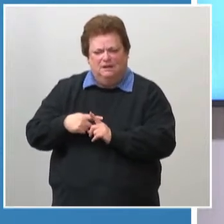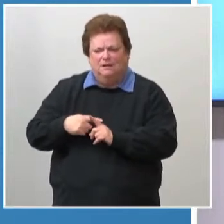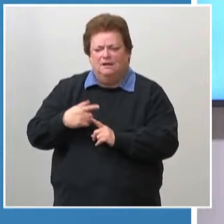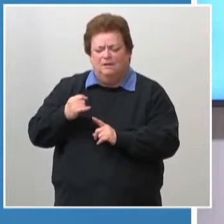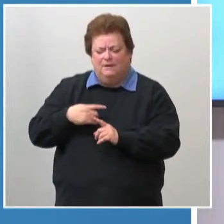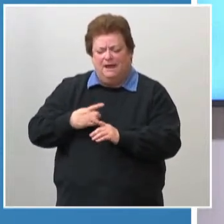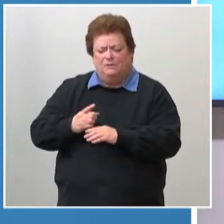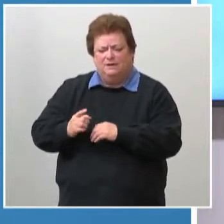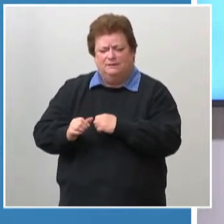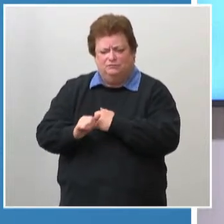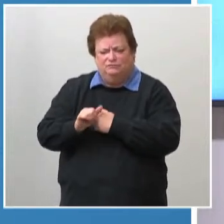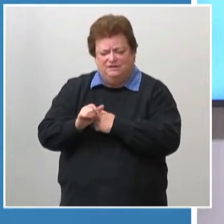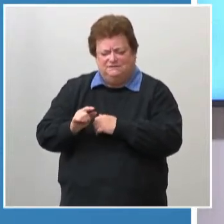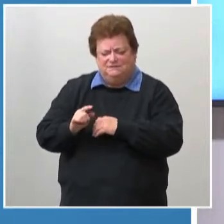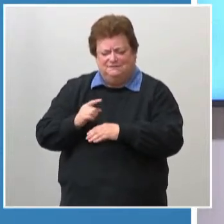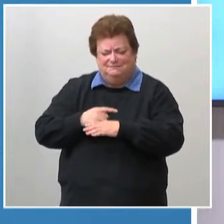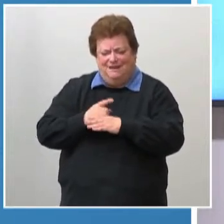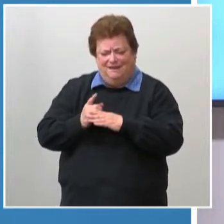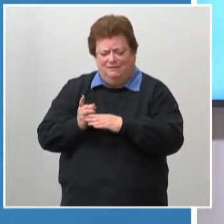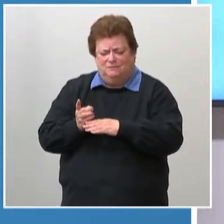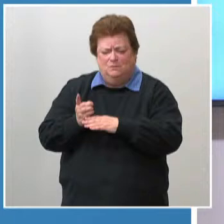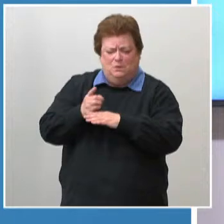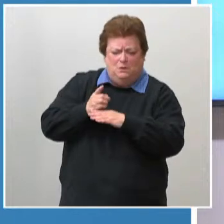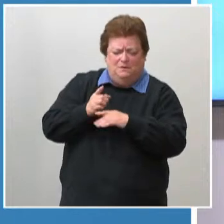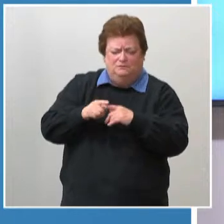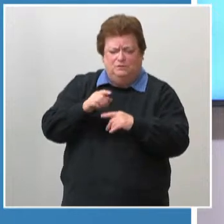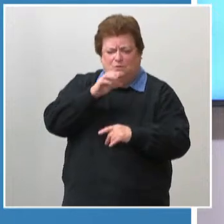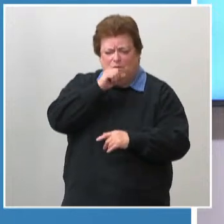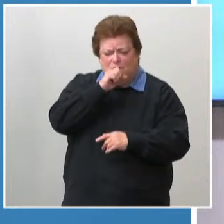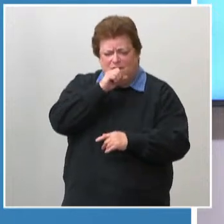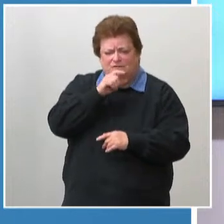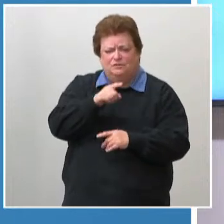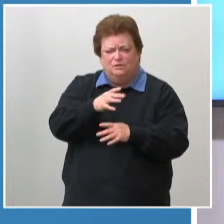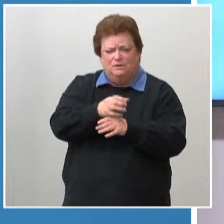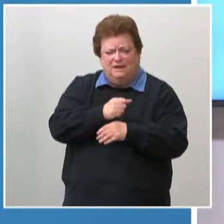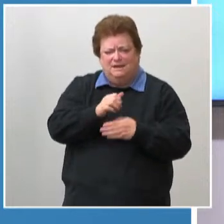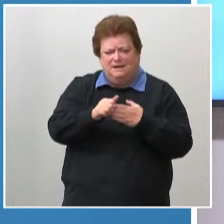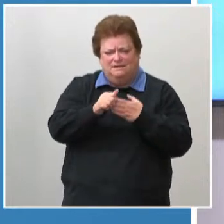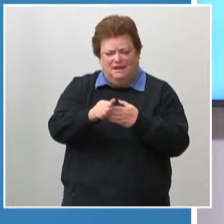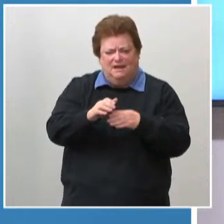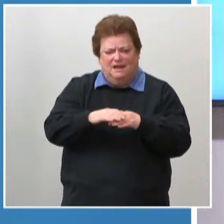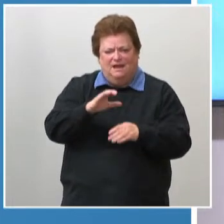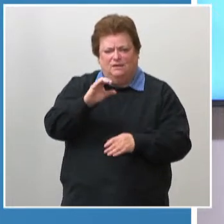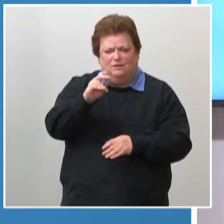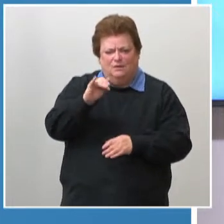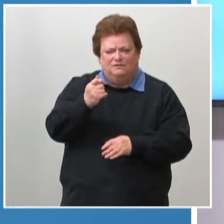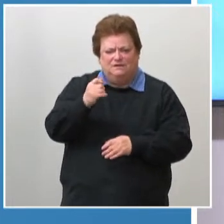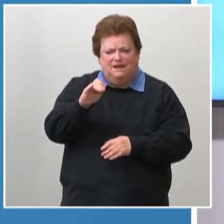to orange, and you can find updated guidance, as I mentioned, at